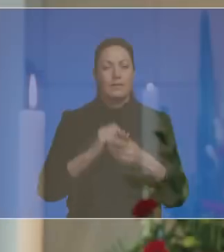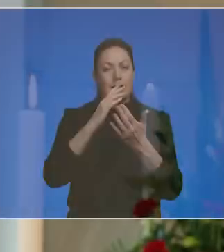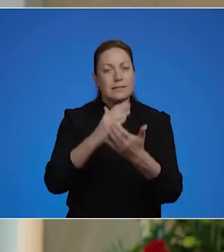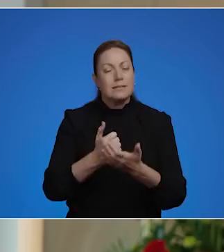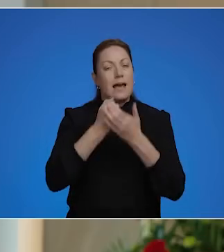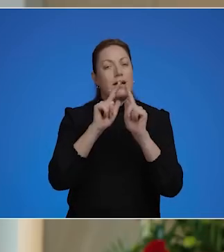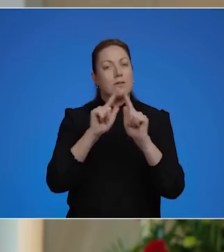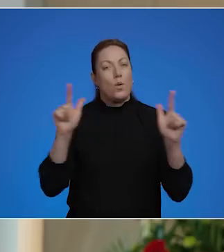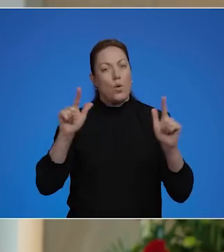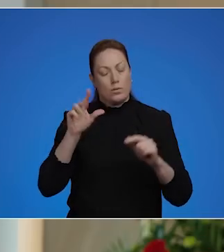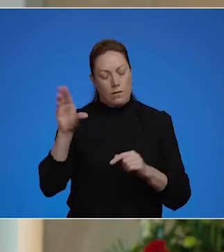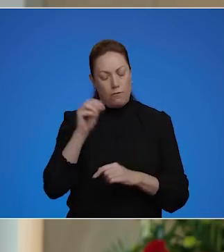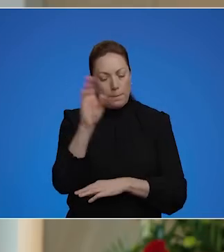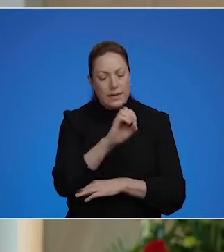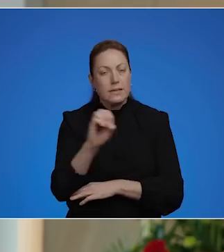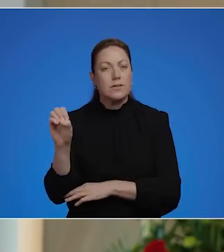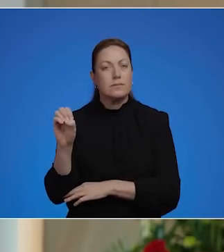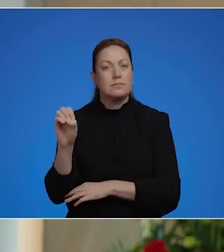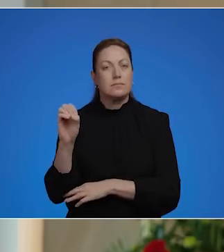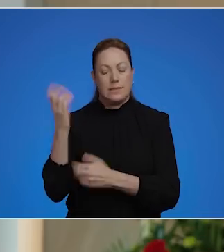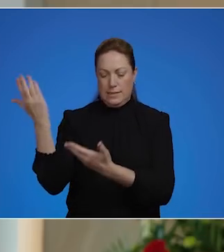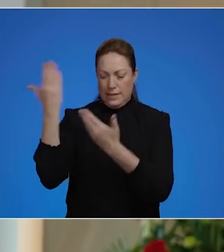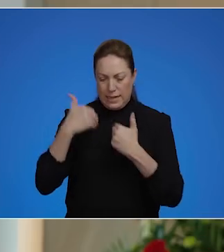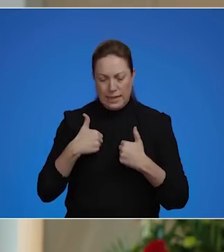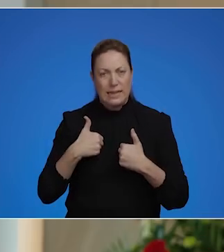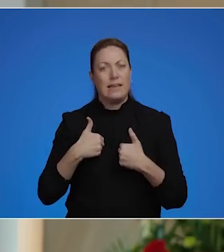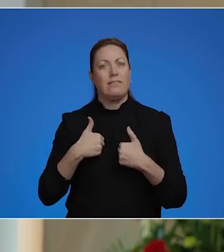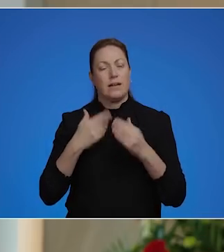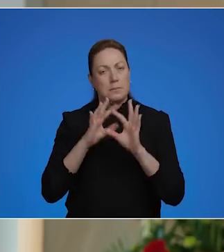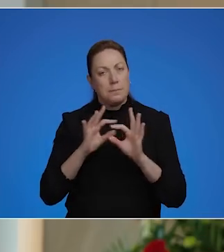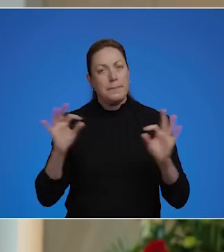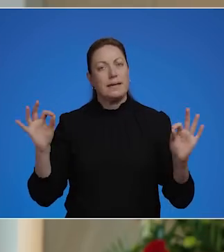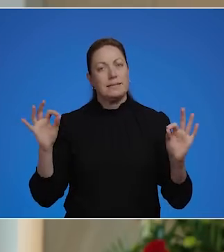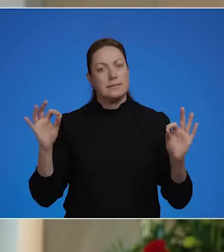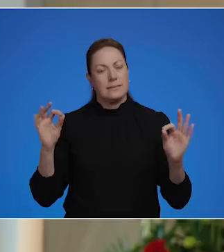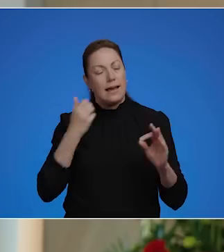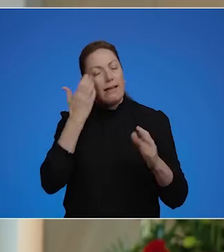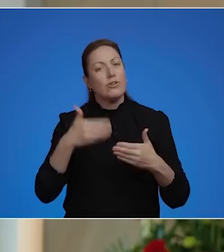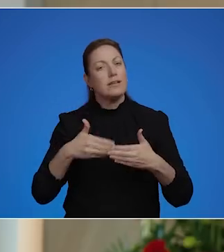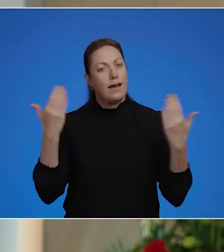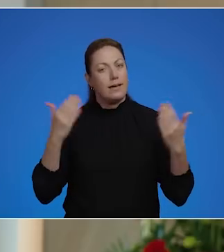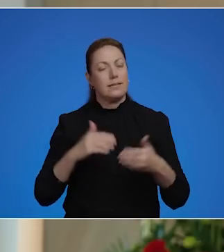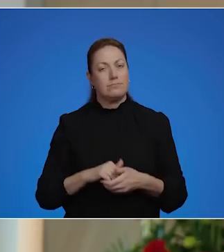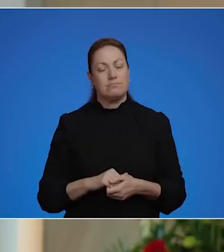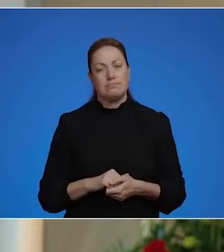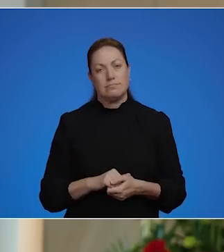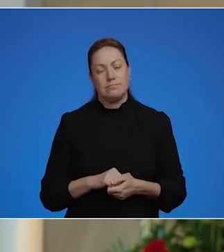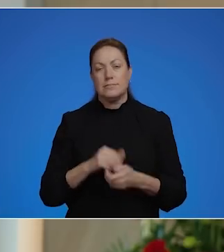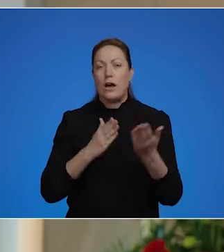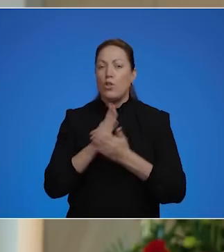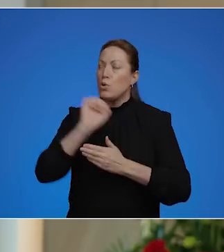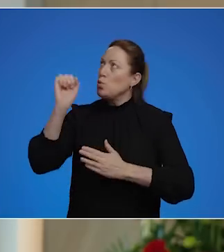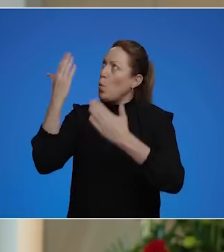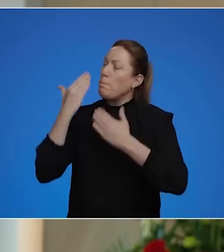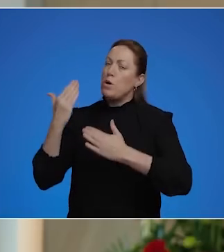Deliver us, Lord, we pray, from every evil. Graciously grant peace in our days that by the help of